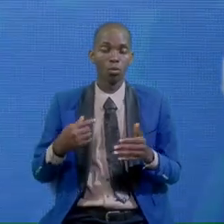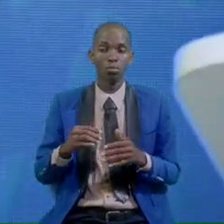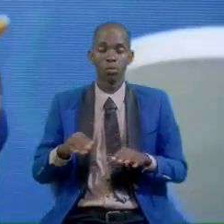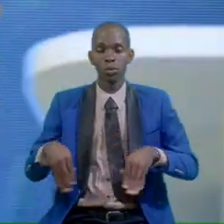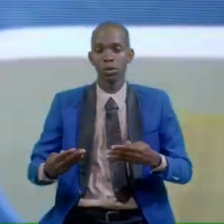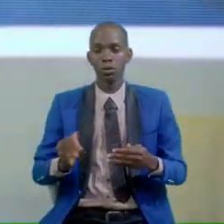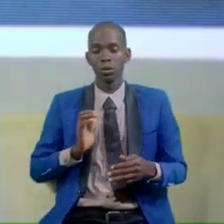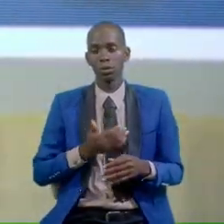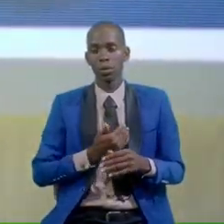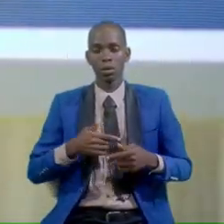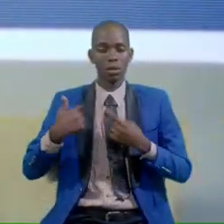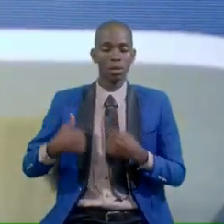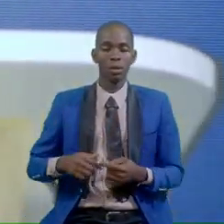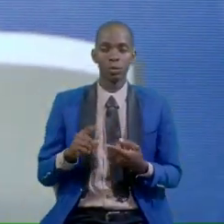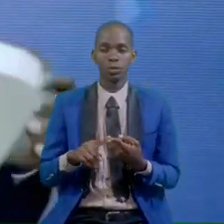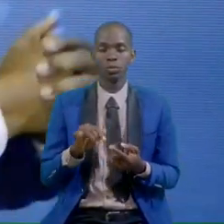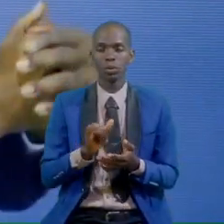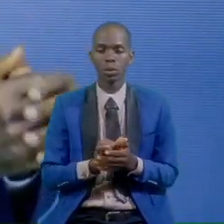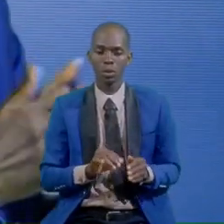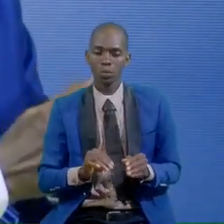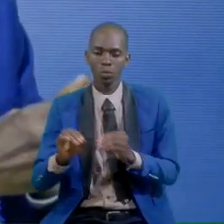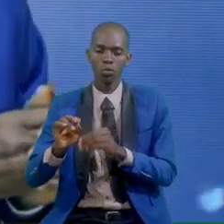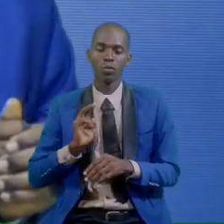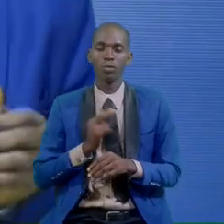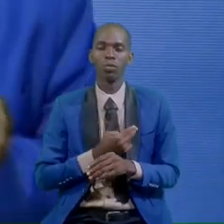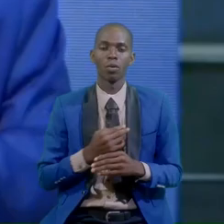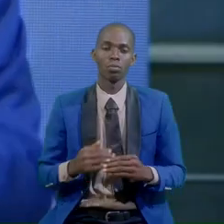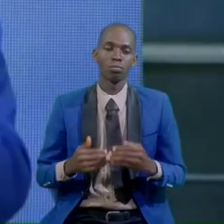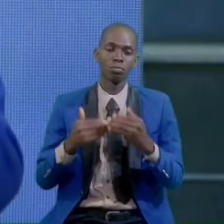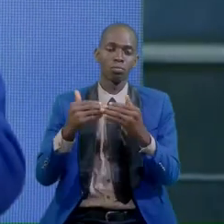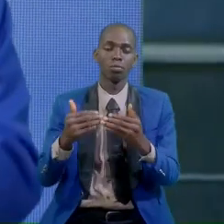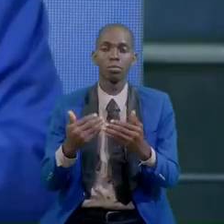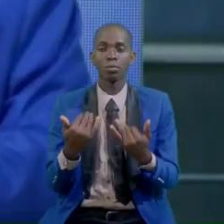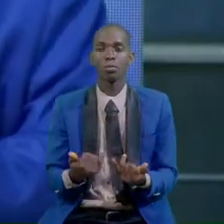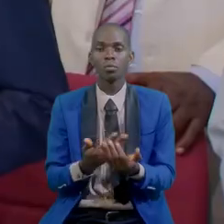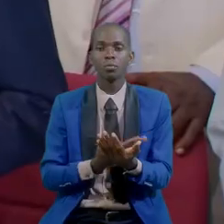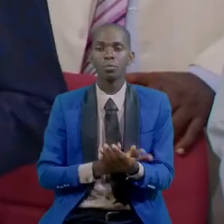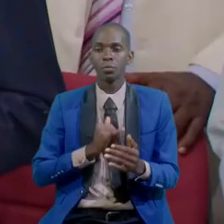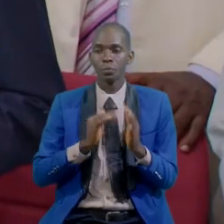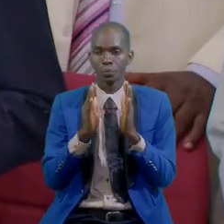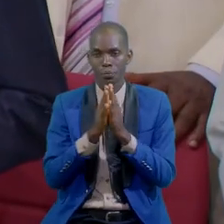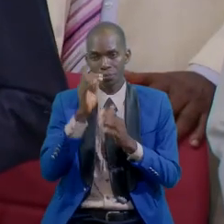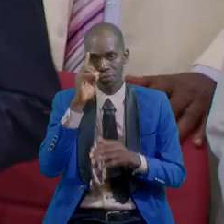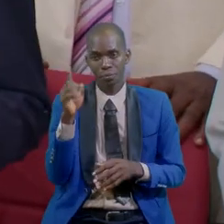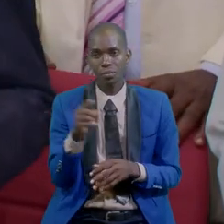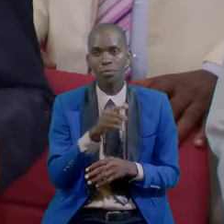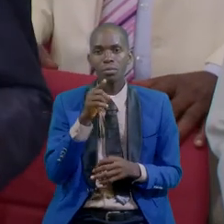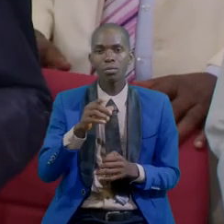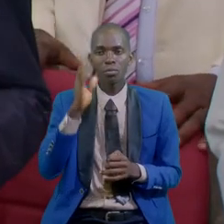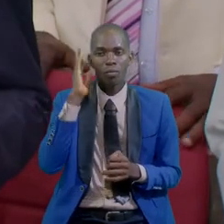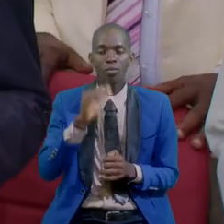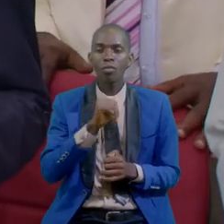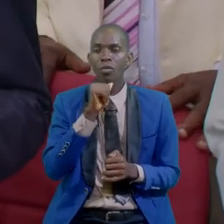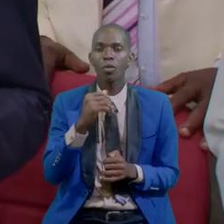hear that moves us forward. And so this morning, I pray for you. You will not be a